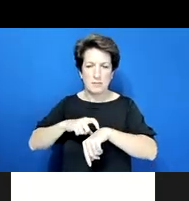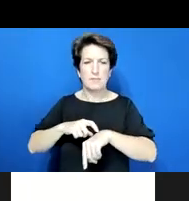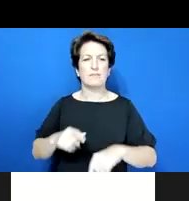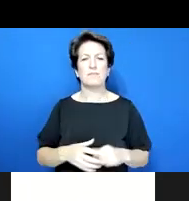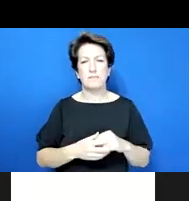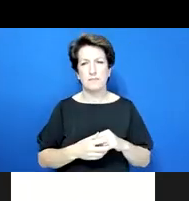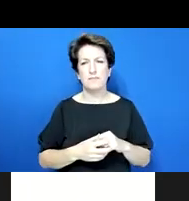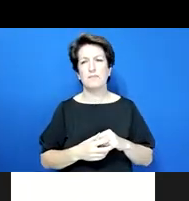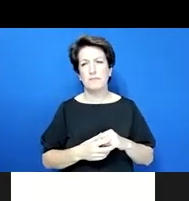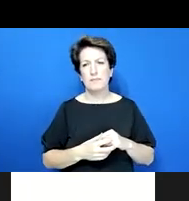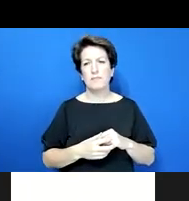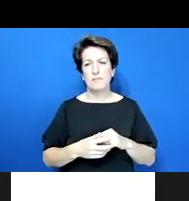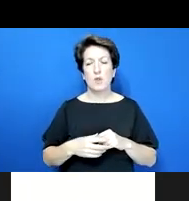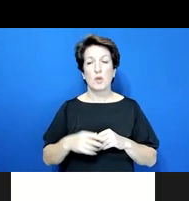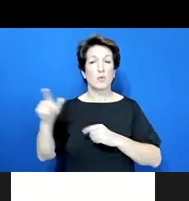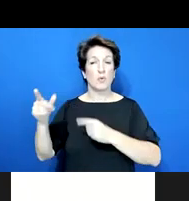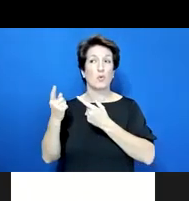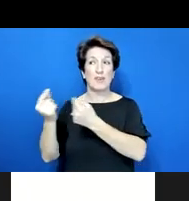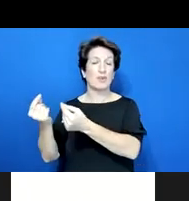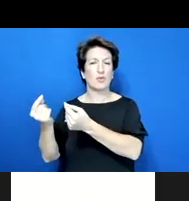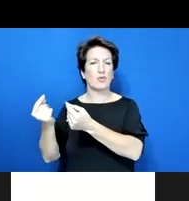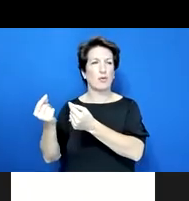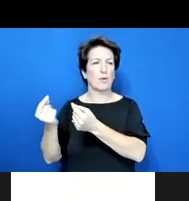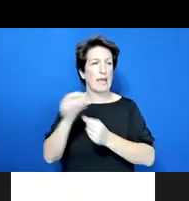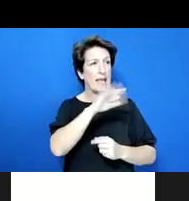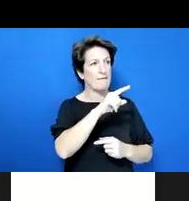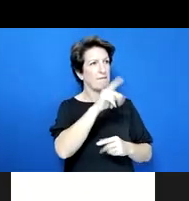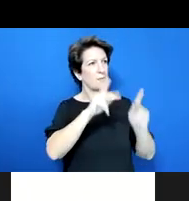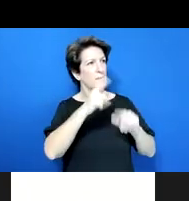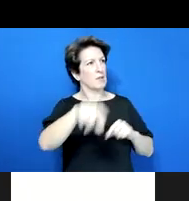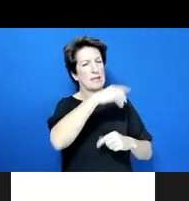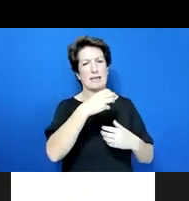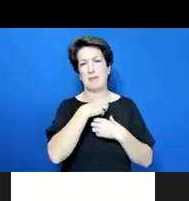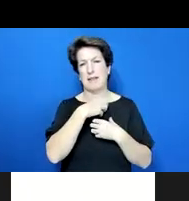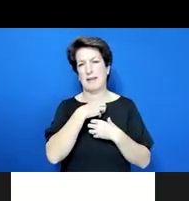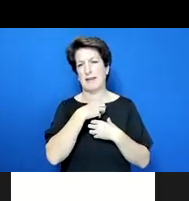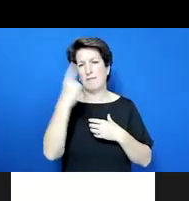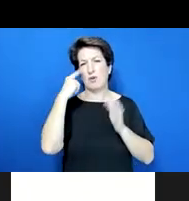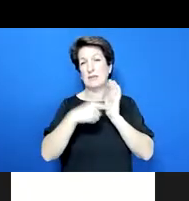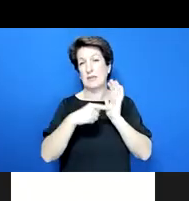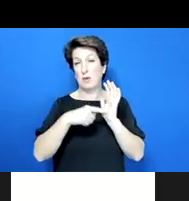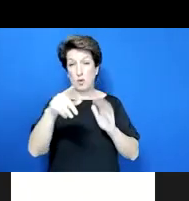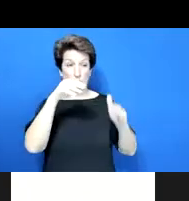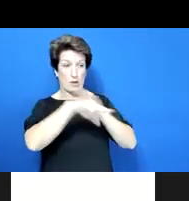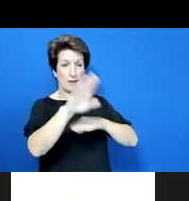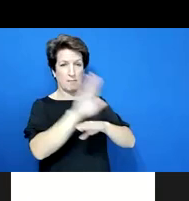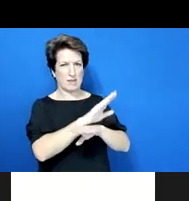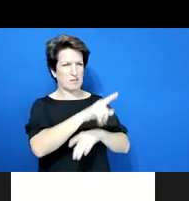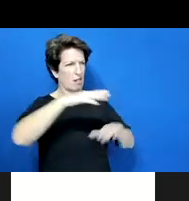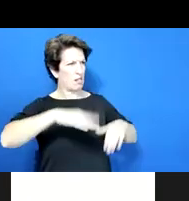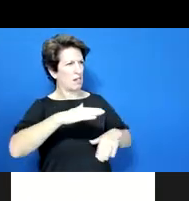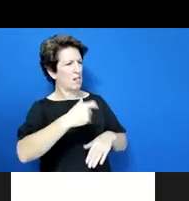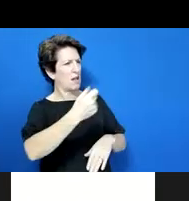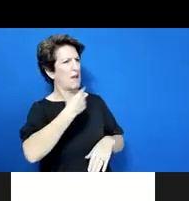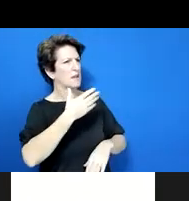these issues were dealt with was through complaints. So someone, you know, goes to a business, they're not asked for ID and proof of vaccination